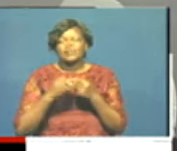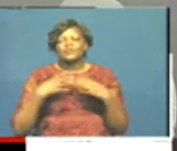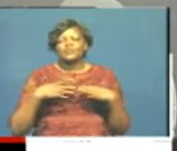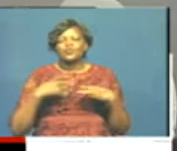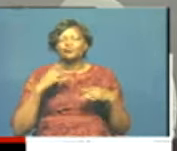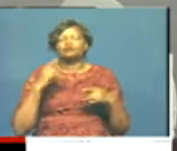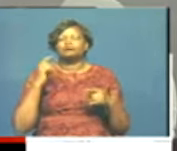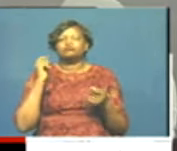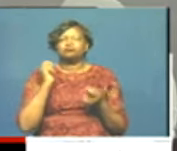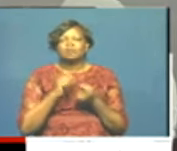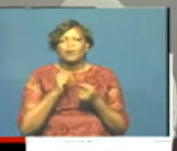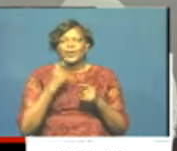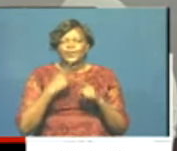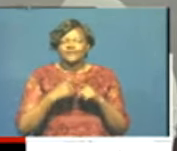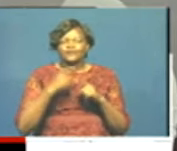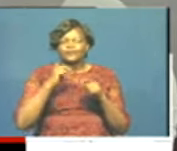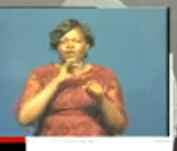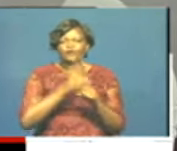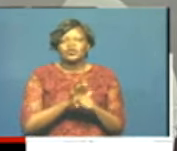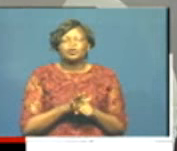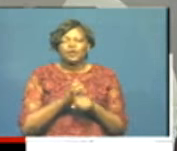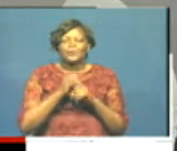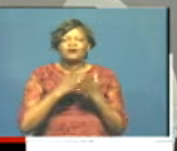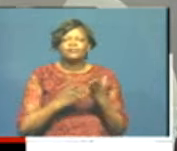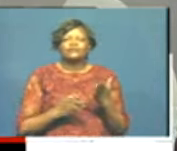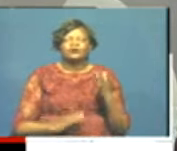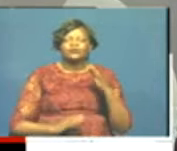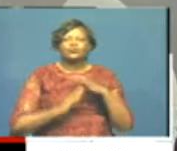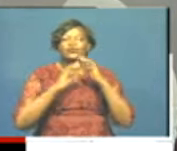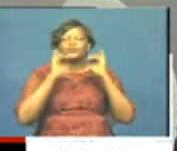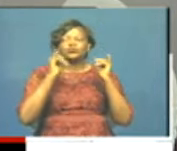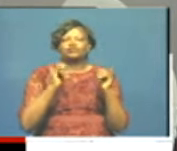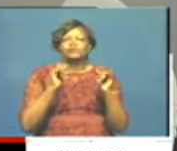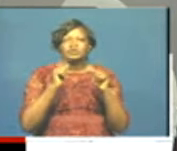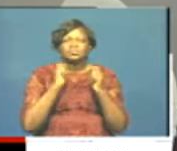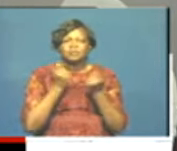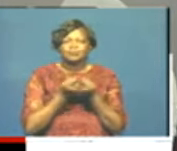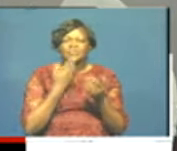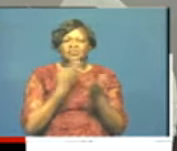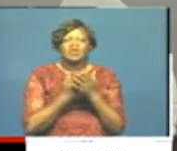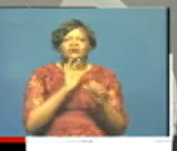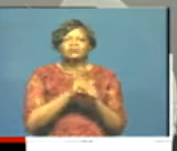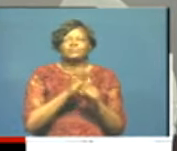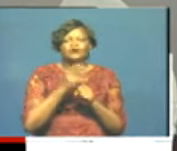for COVID-19. On behalf of the Prime Edition team, I want to thank you so much for